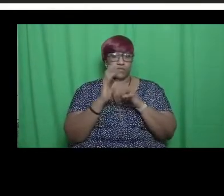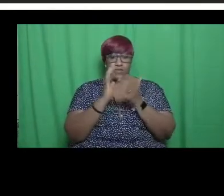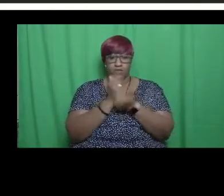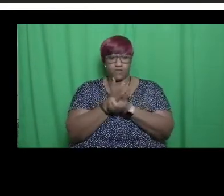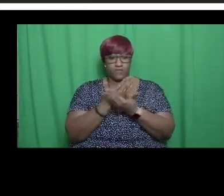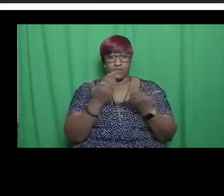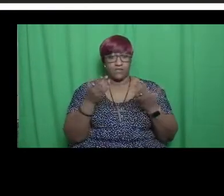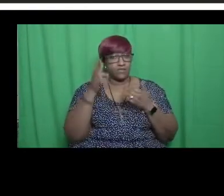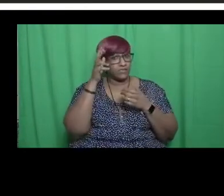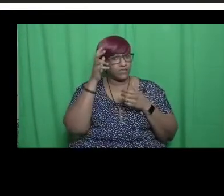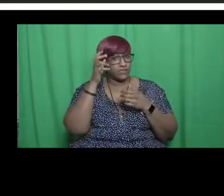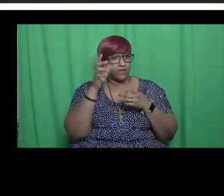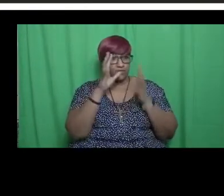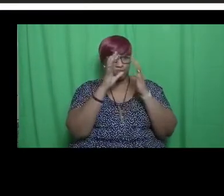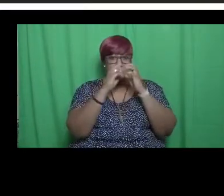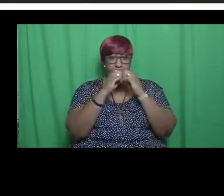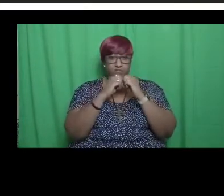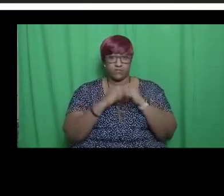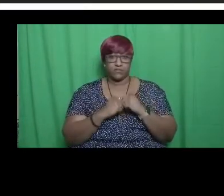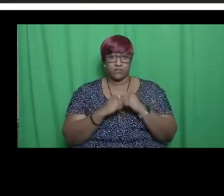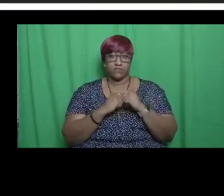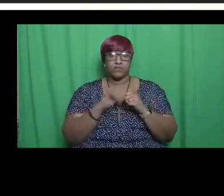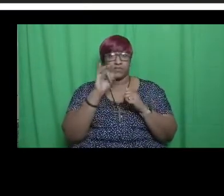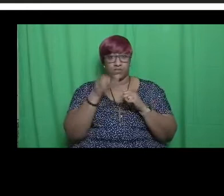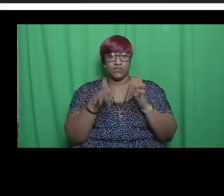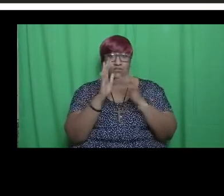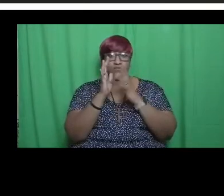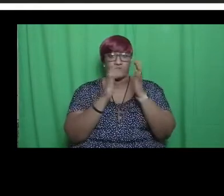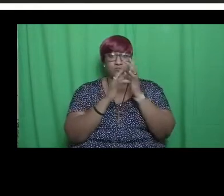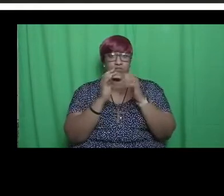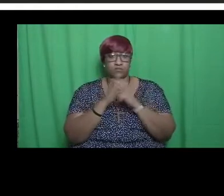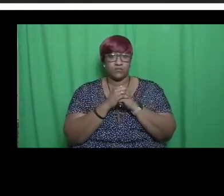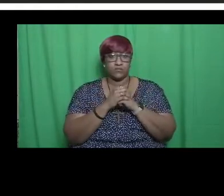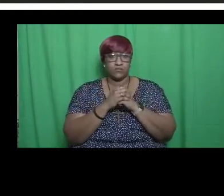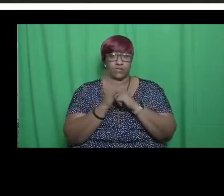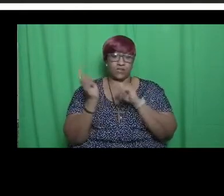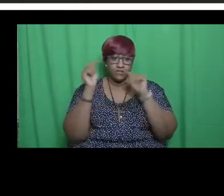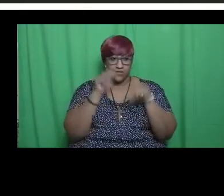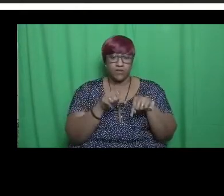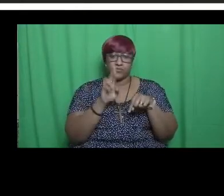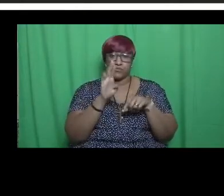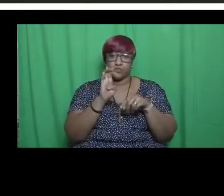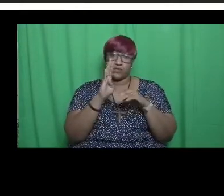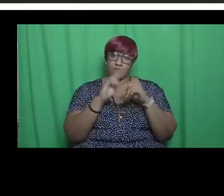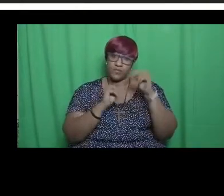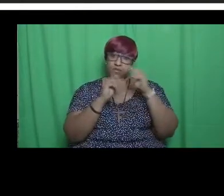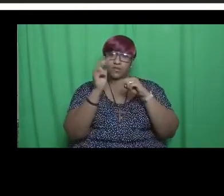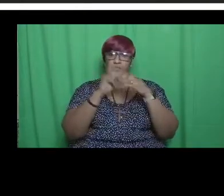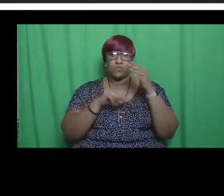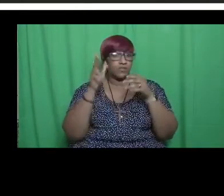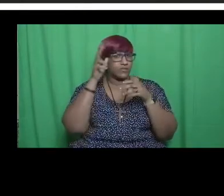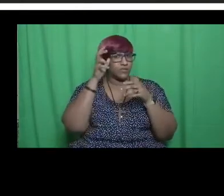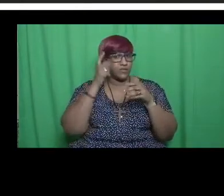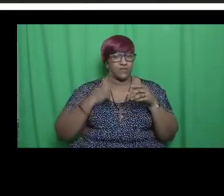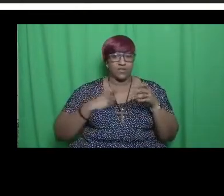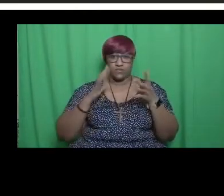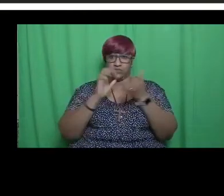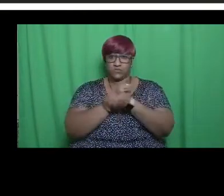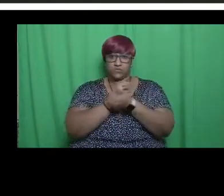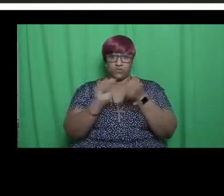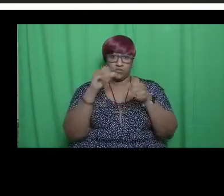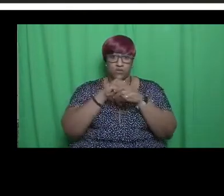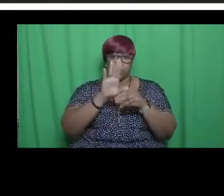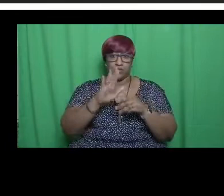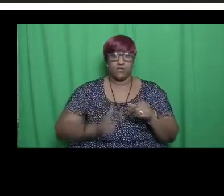everything that the devil has torn down. That's me. I've come to rebuild what the devil has destroyed in your